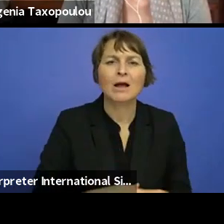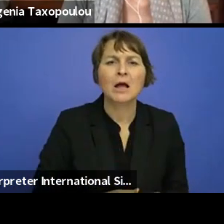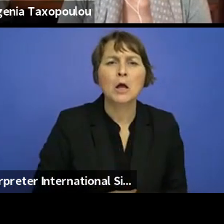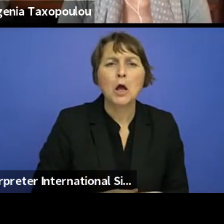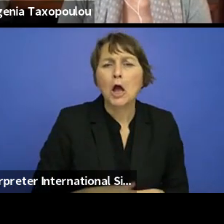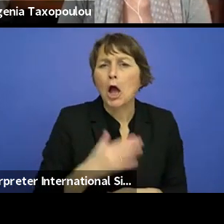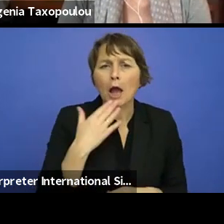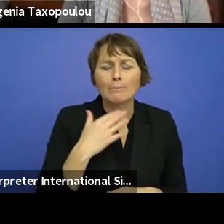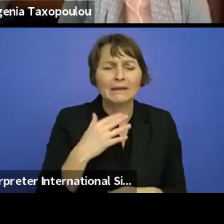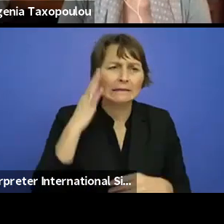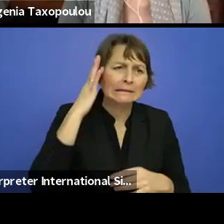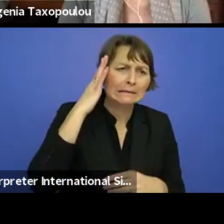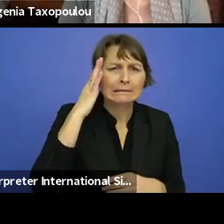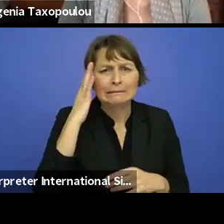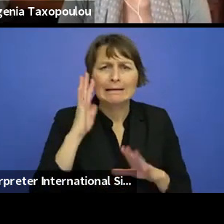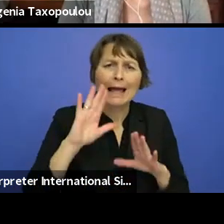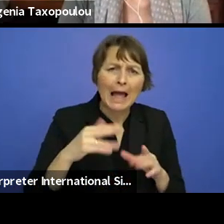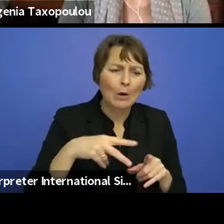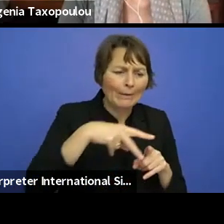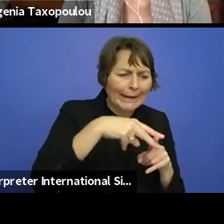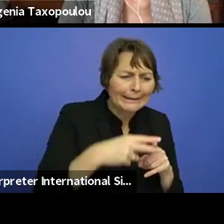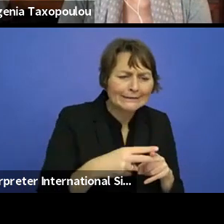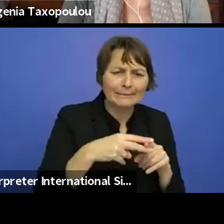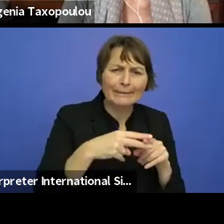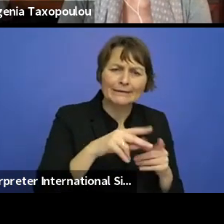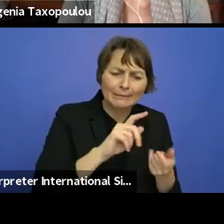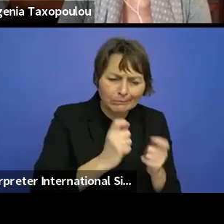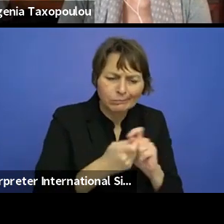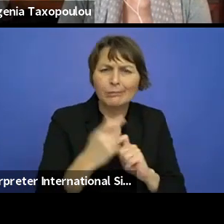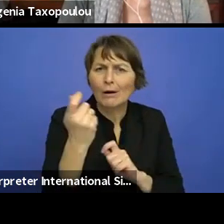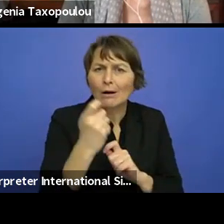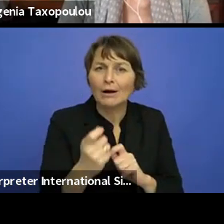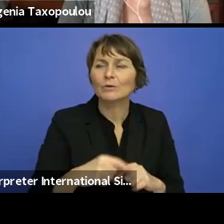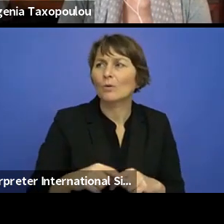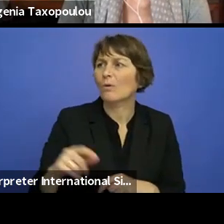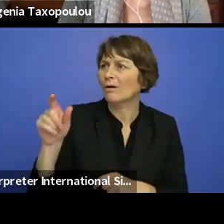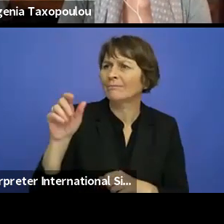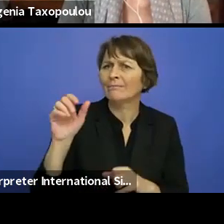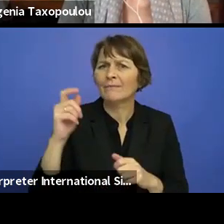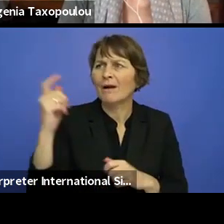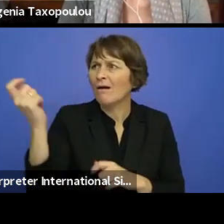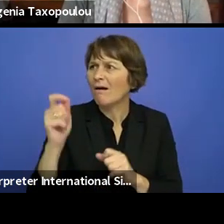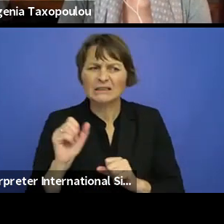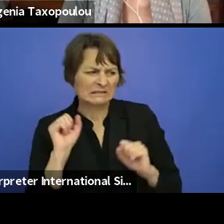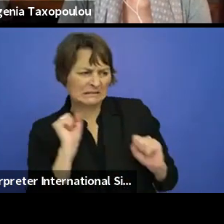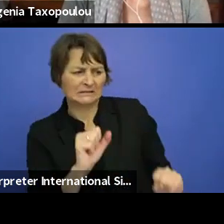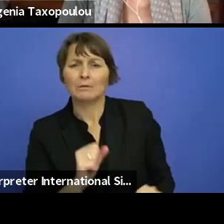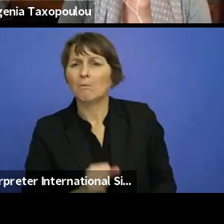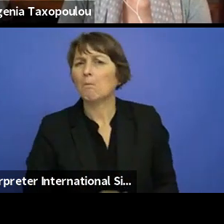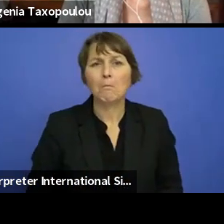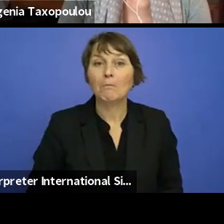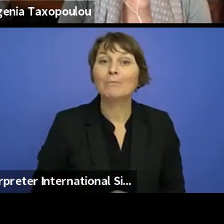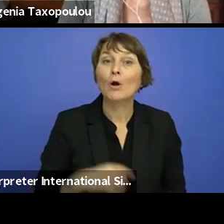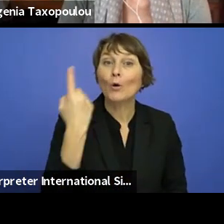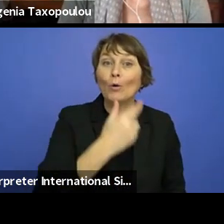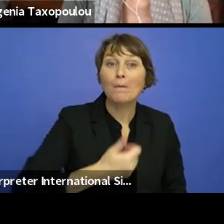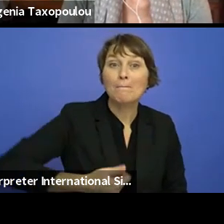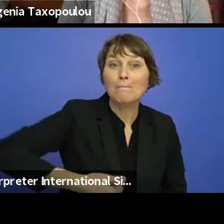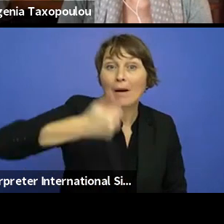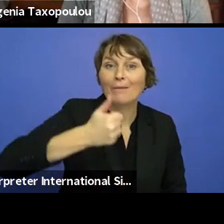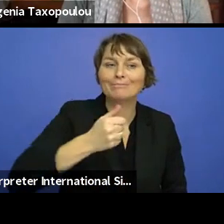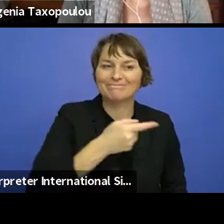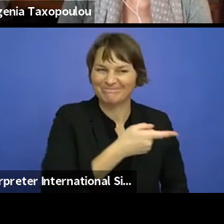about instrumentalization, and I don't worry about the artists who resist, because I think the really good artists are the ones who are doing it and are interested. And